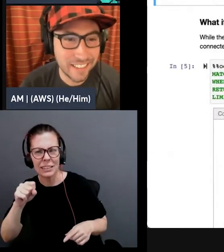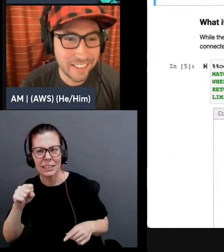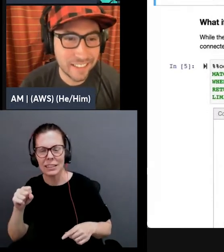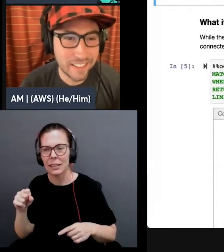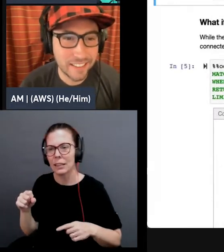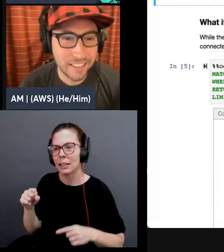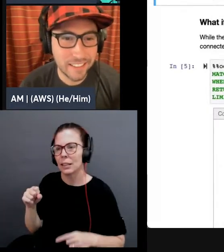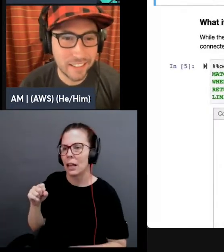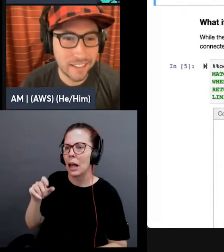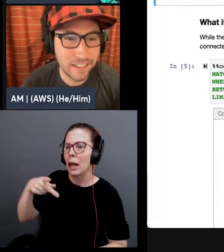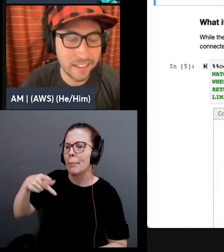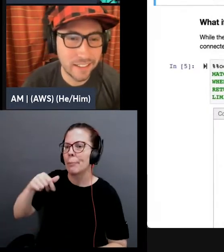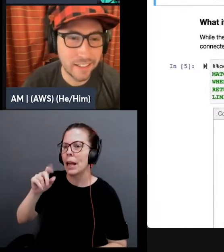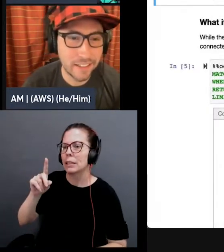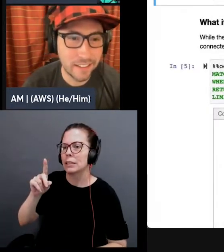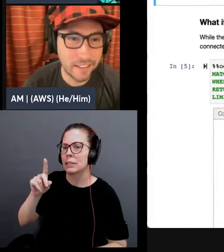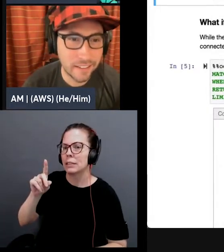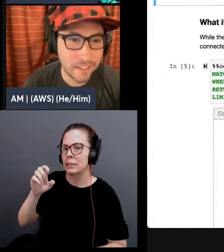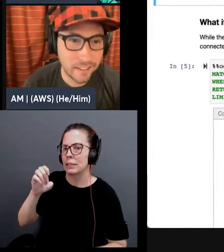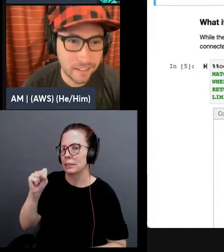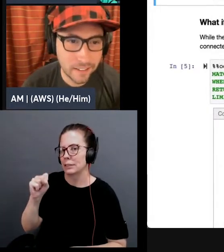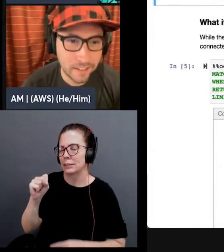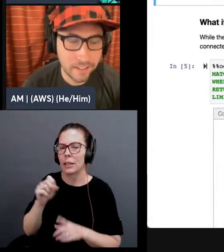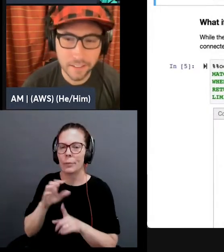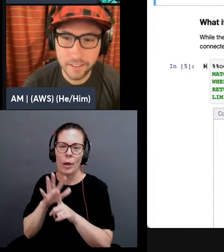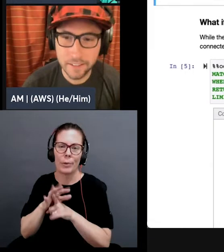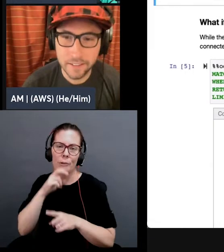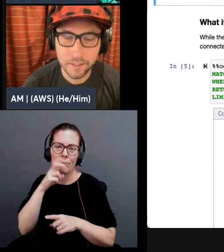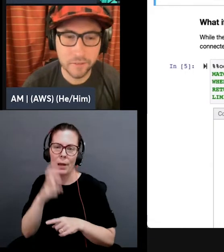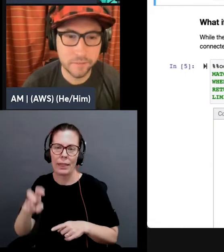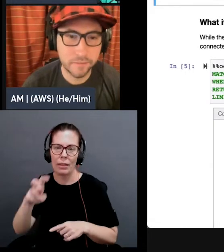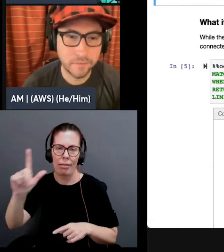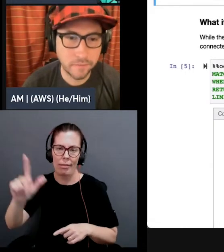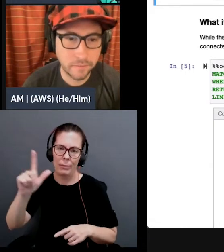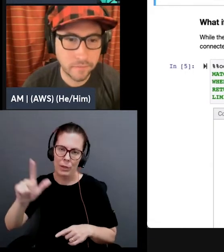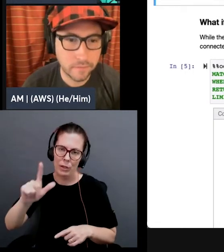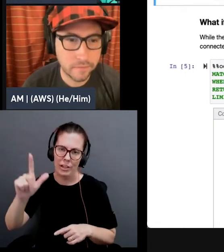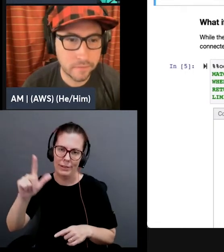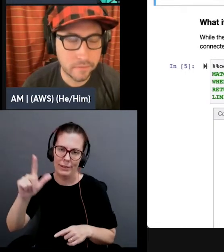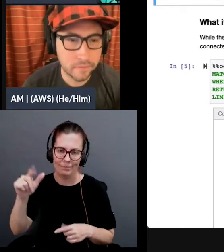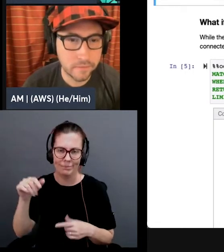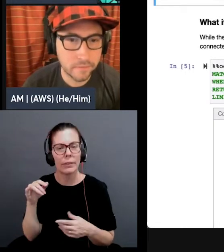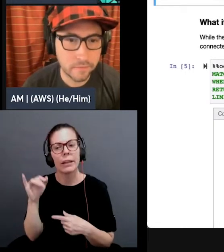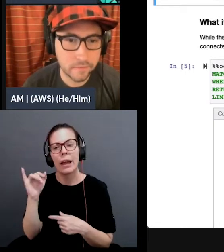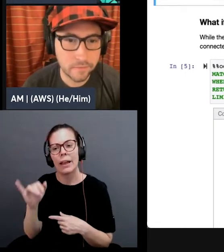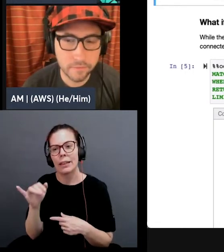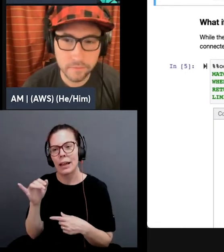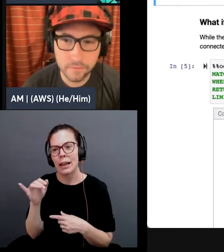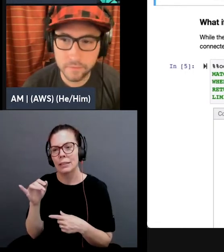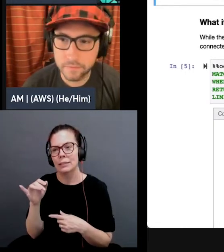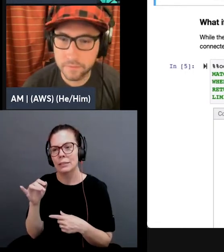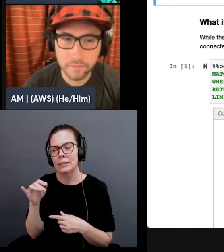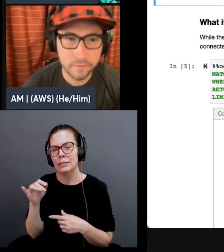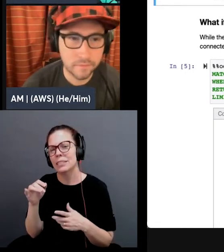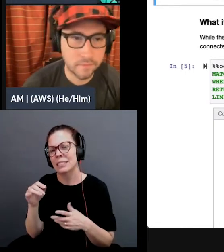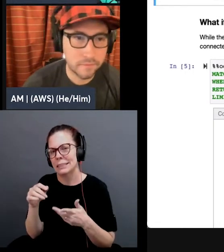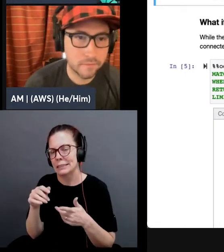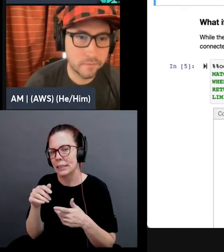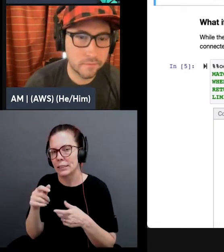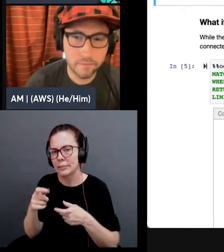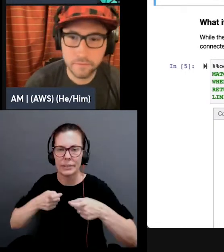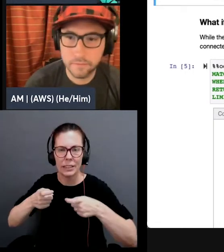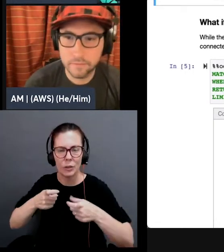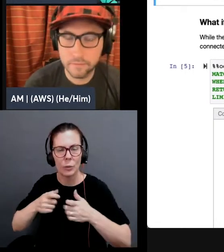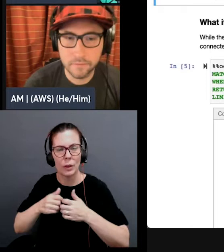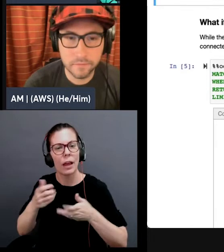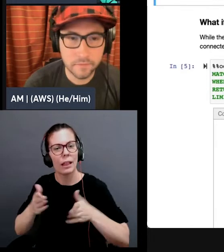Pandas is it's a popular Python library that is basically it deals with allows you to